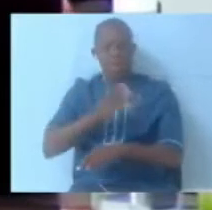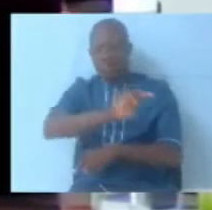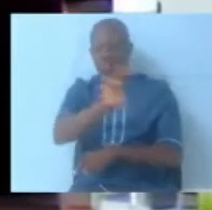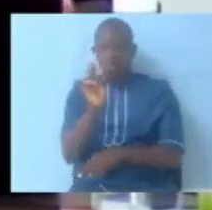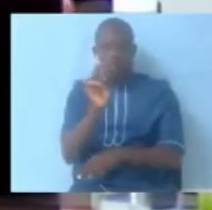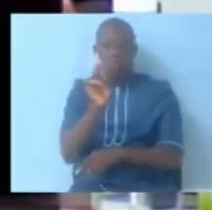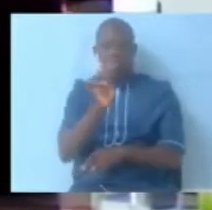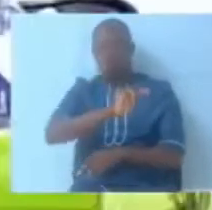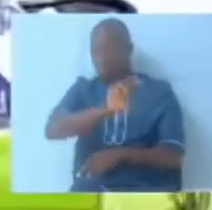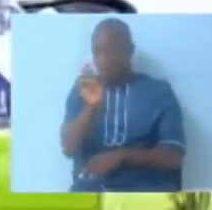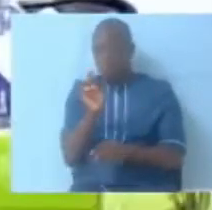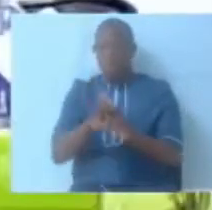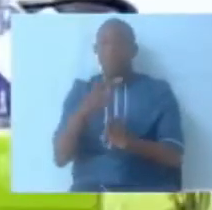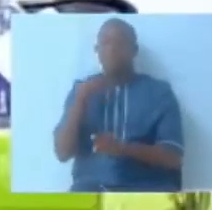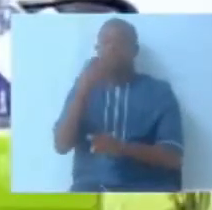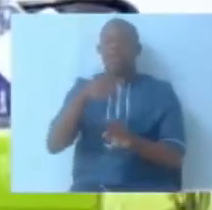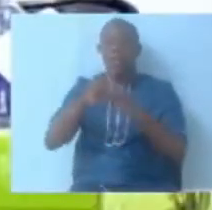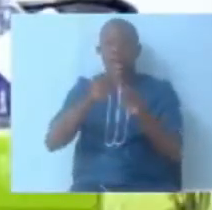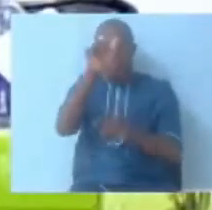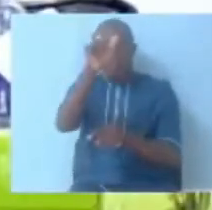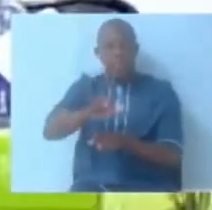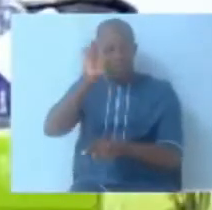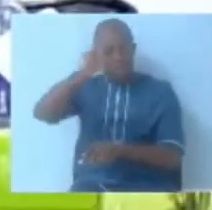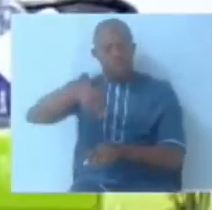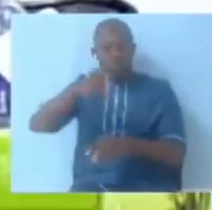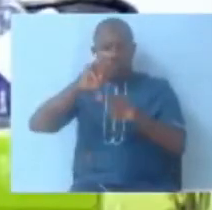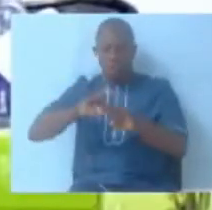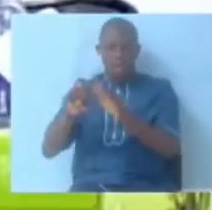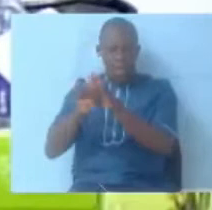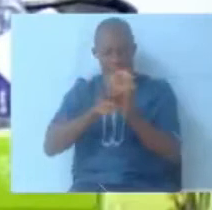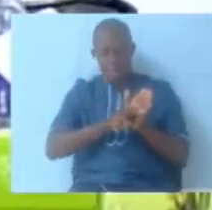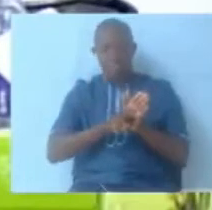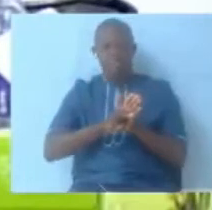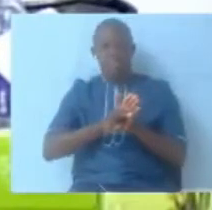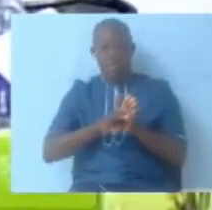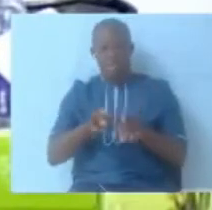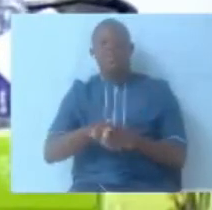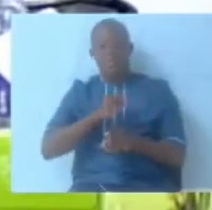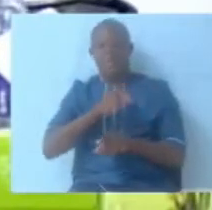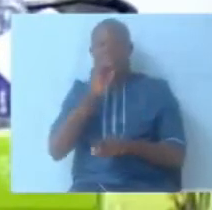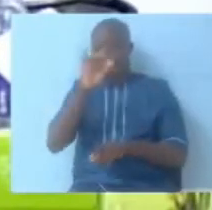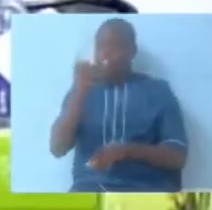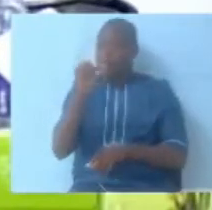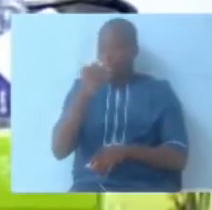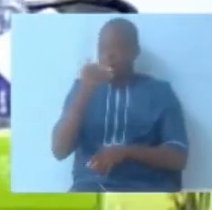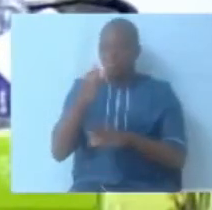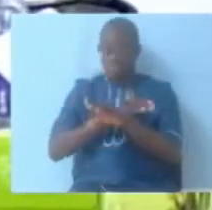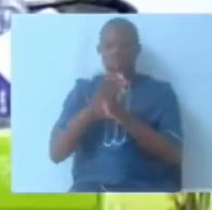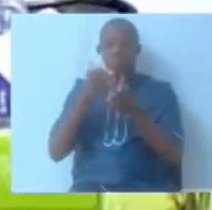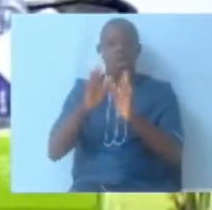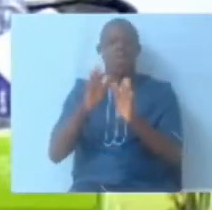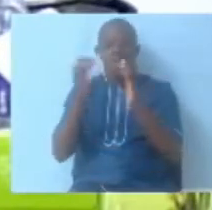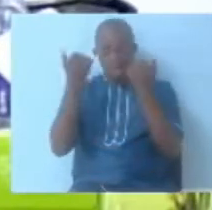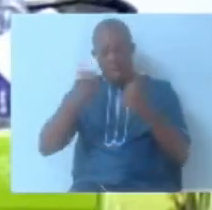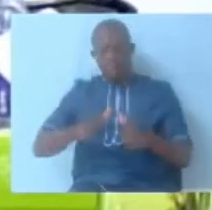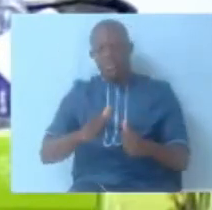as it is the case now. Yes, you're perfectly right. Council kai watembo amanke nyimukuti men kaninta puruka